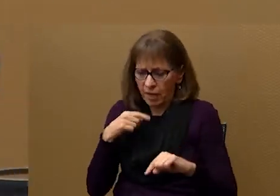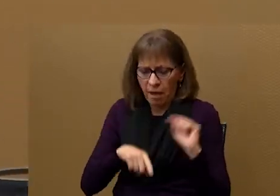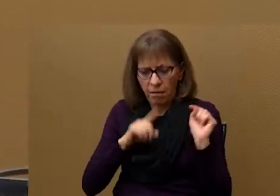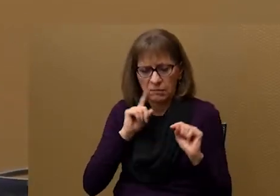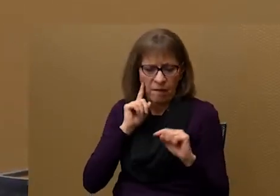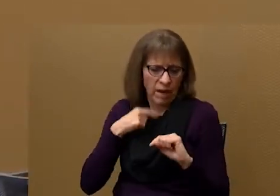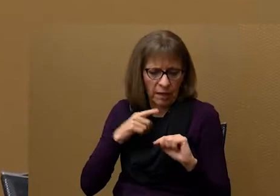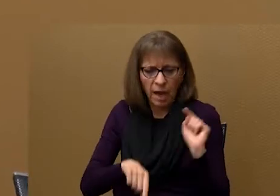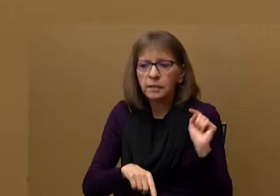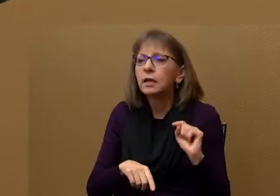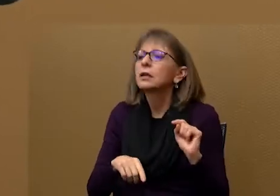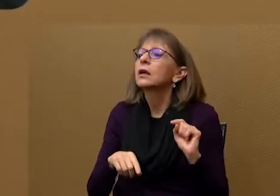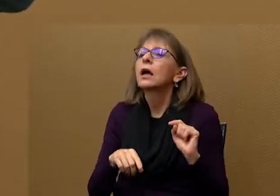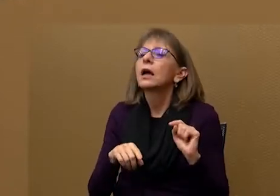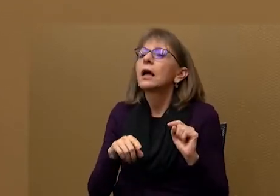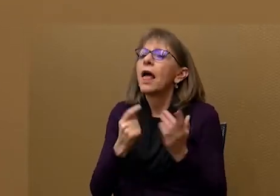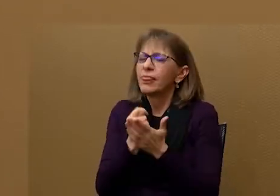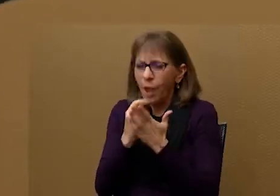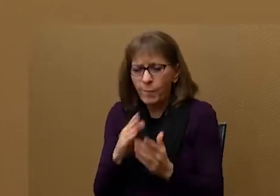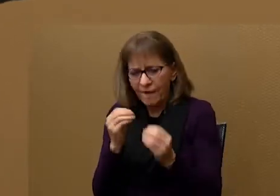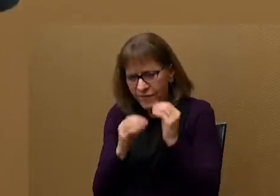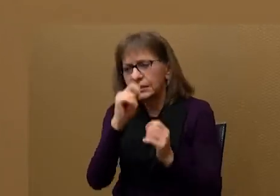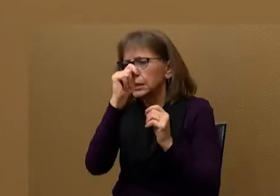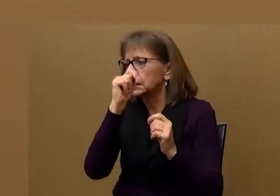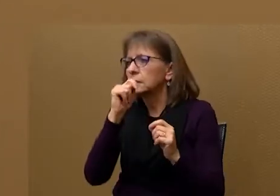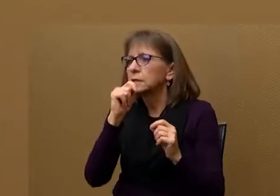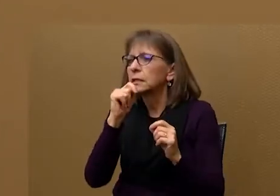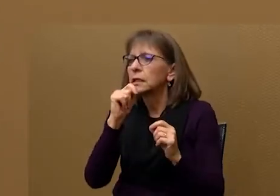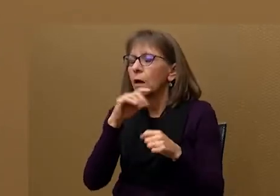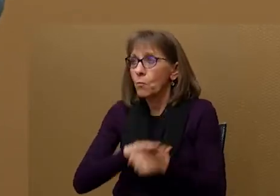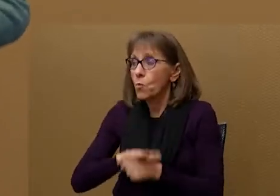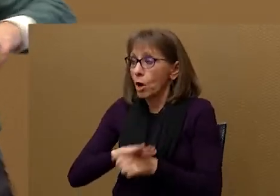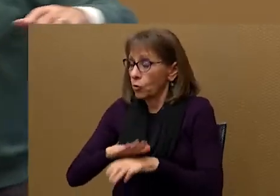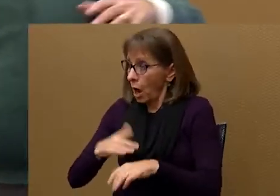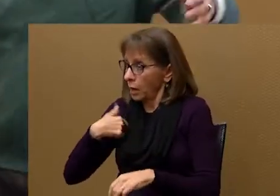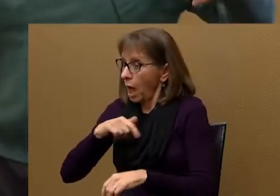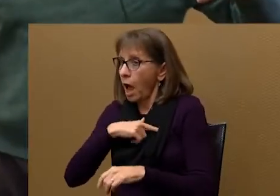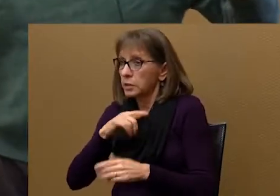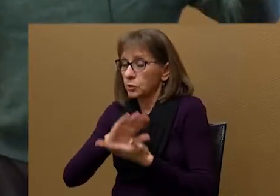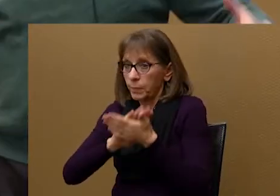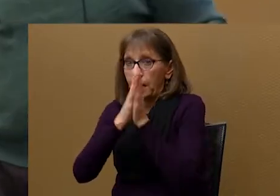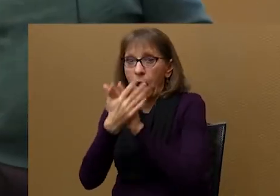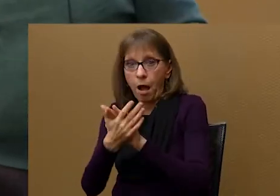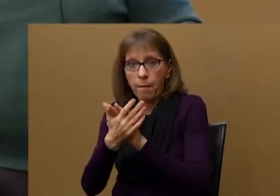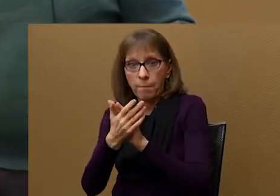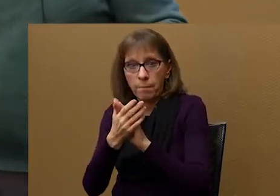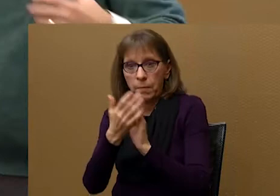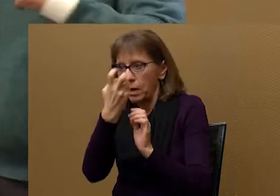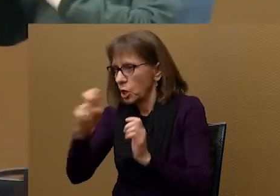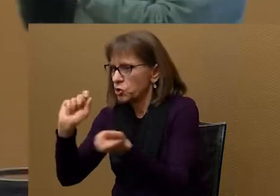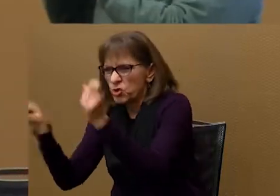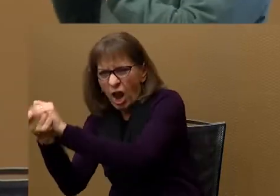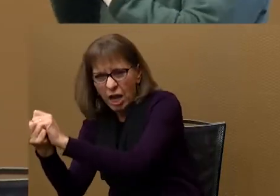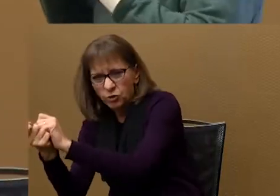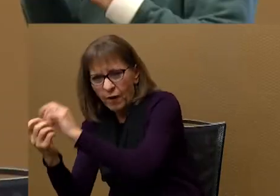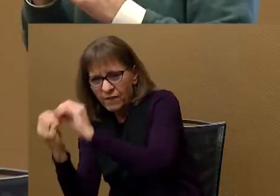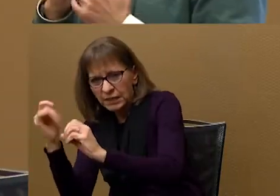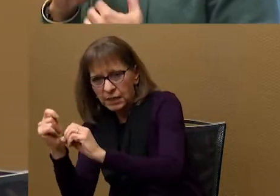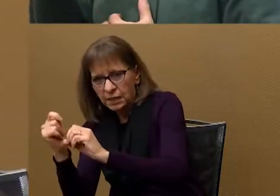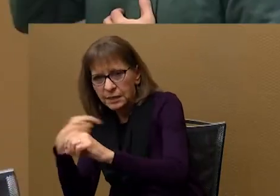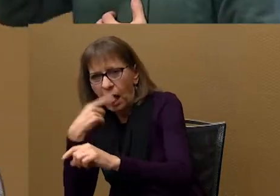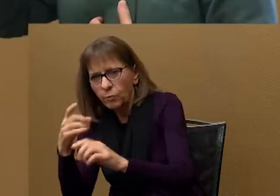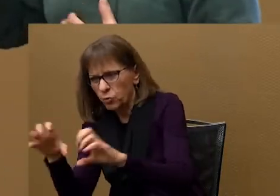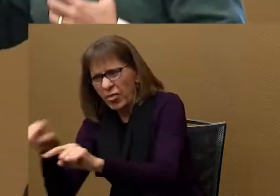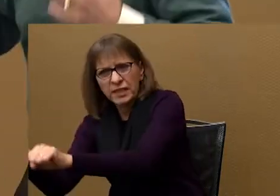And the police don't want anything to do with it because he's deaf, I can't do this, he's deaf, so they back off. So therapists, fix it. And all the pressure on us is to